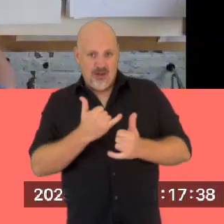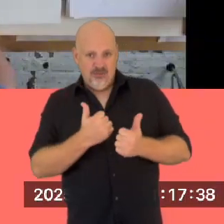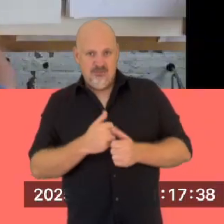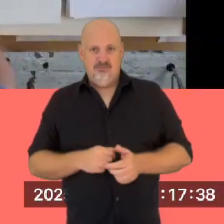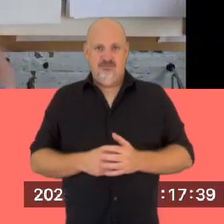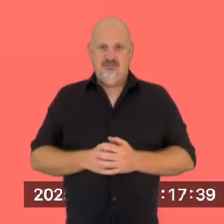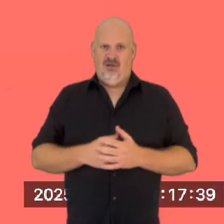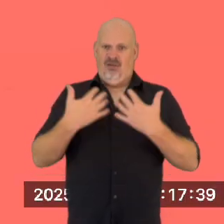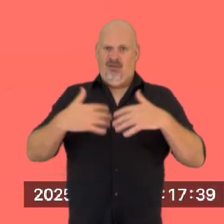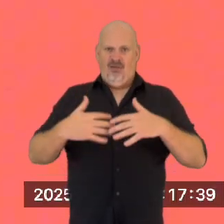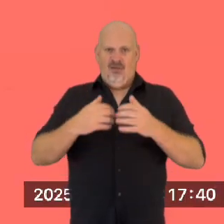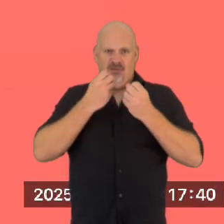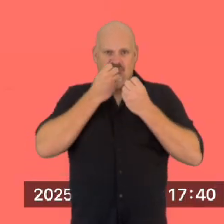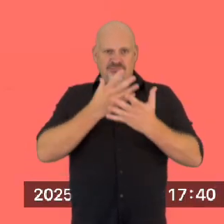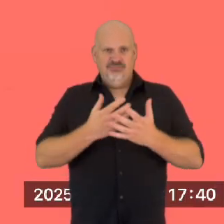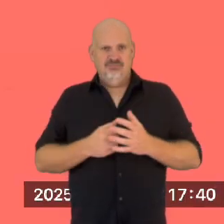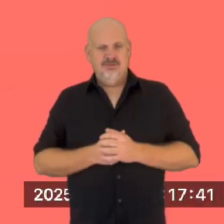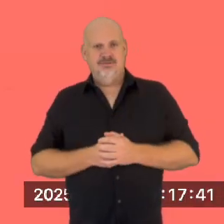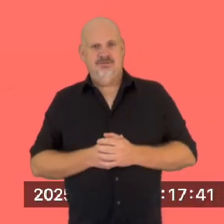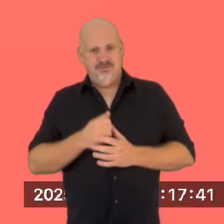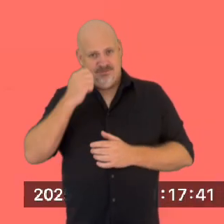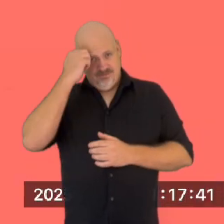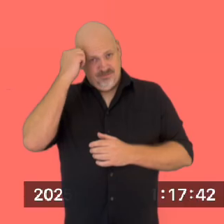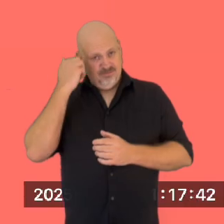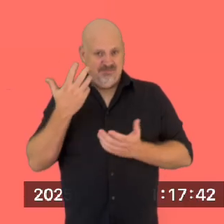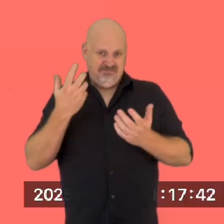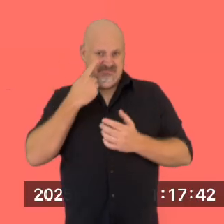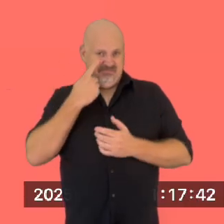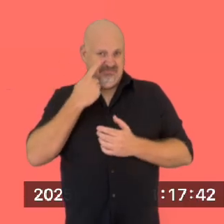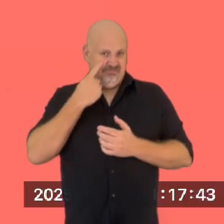that the brush is all working well. That's all good.